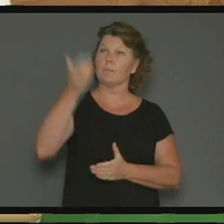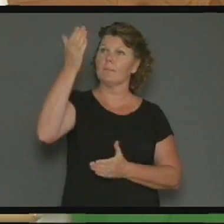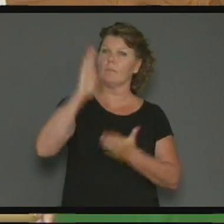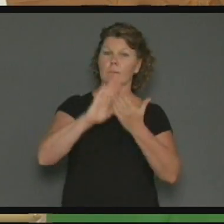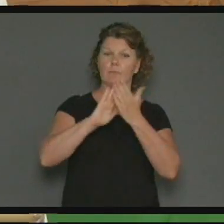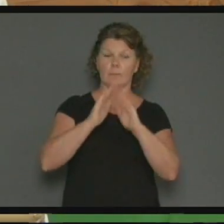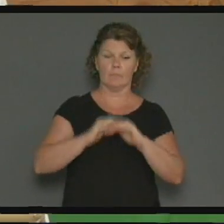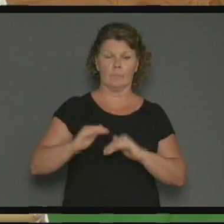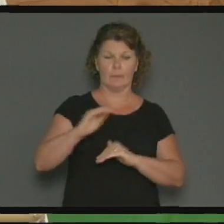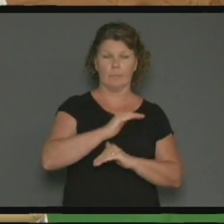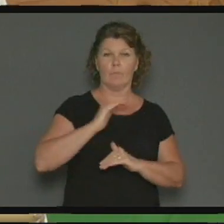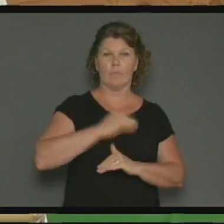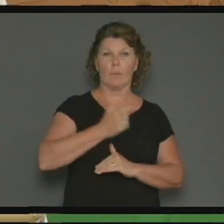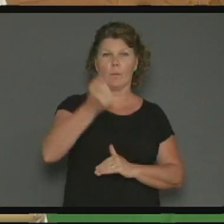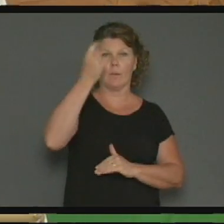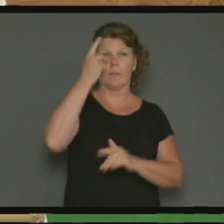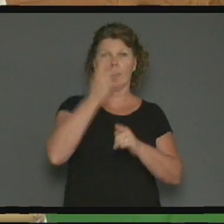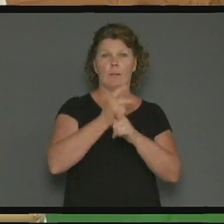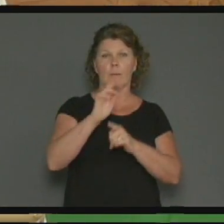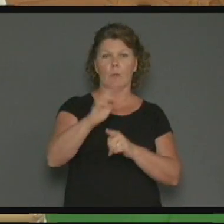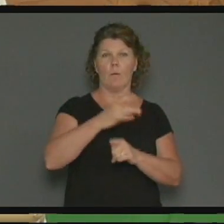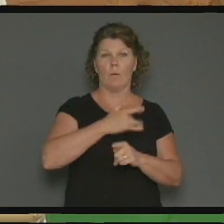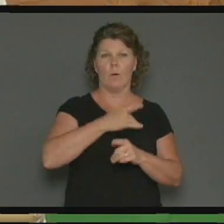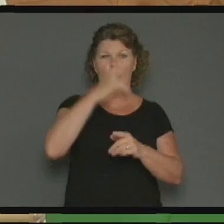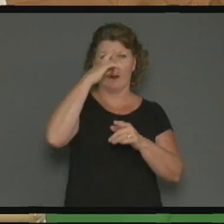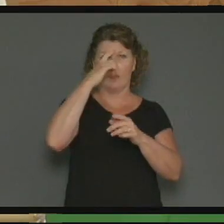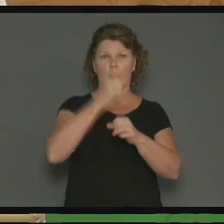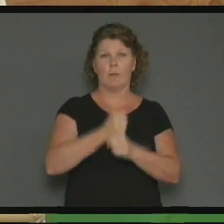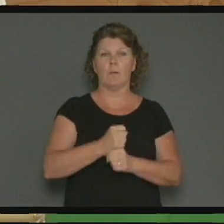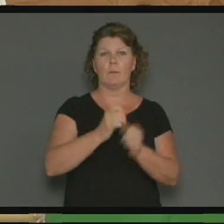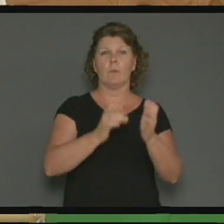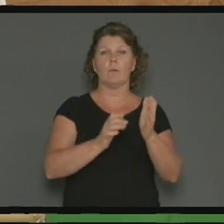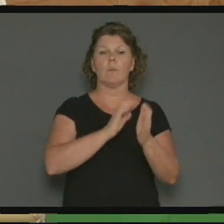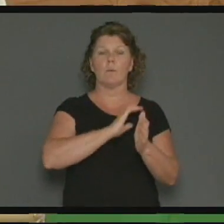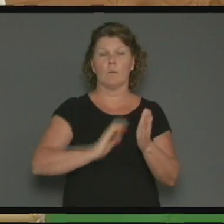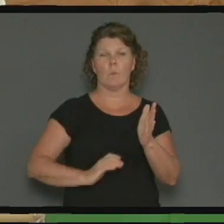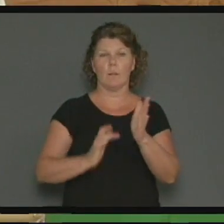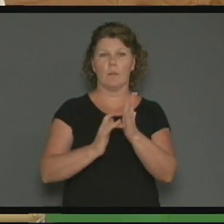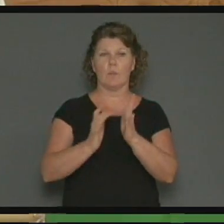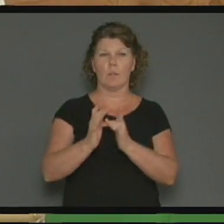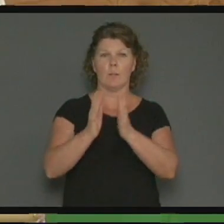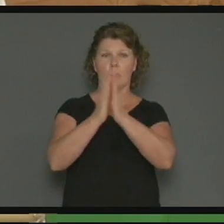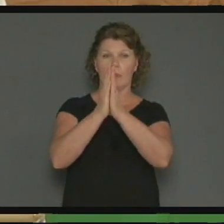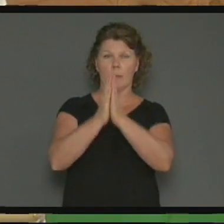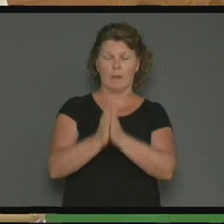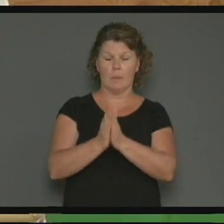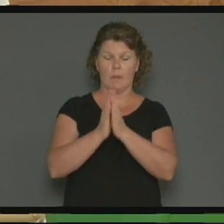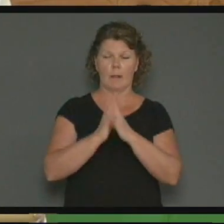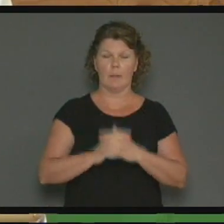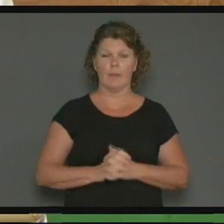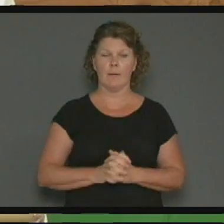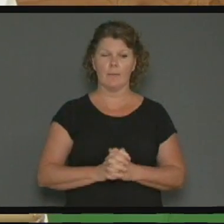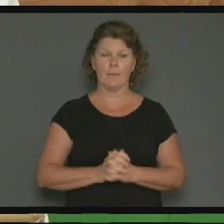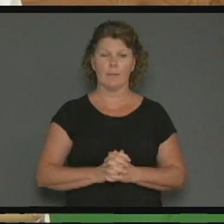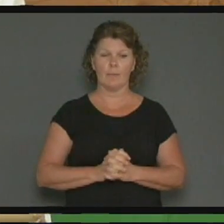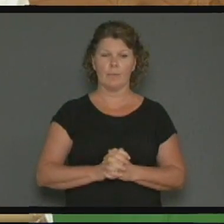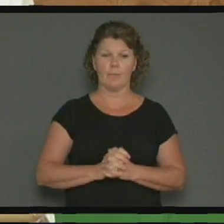God that surpasses all understanding, keep your hearts and your minds in Christ Jesus.